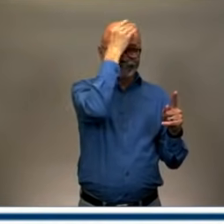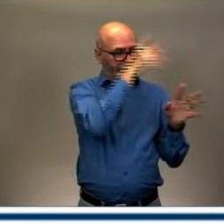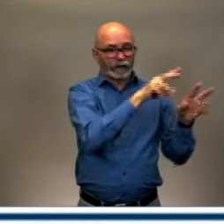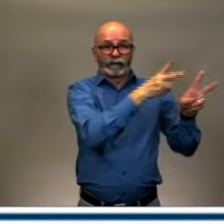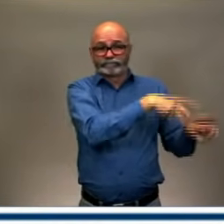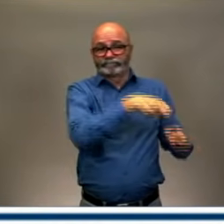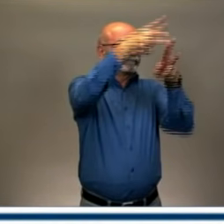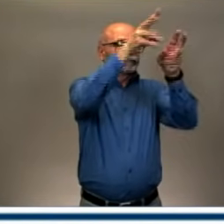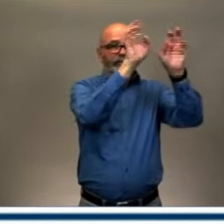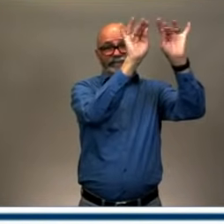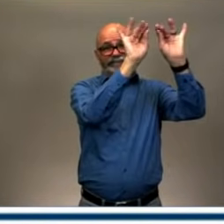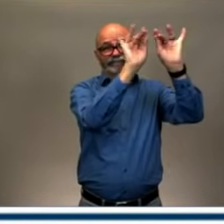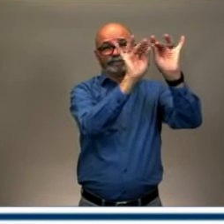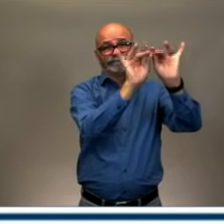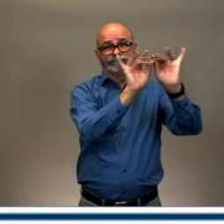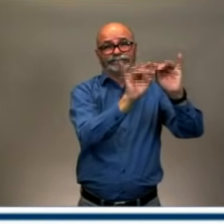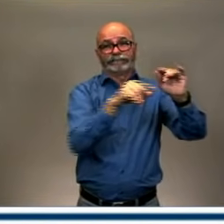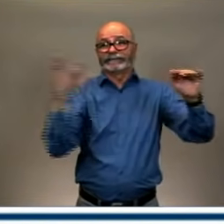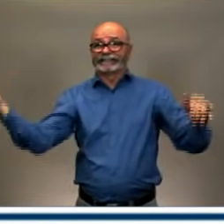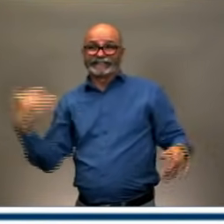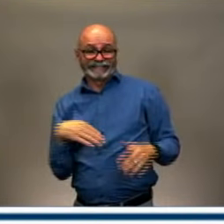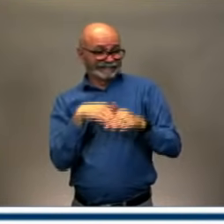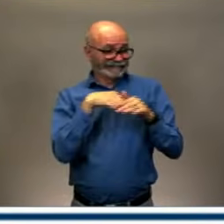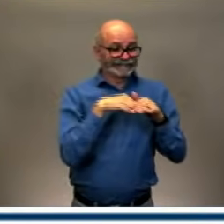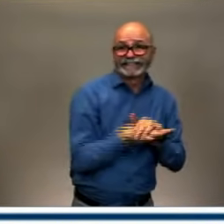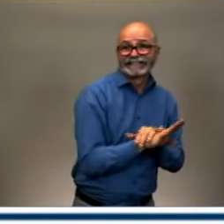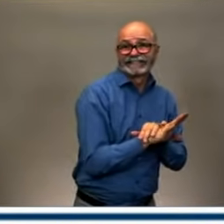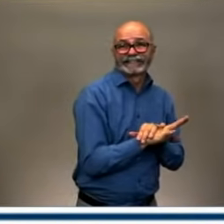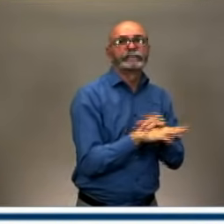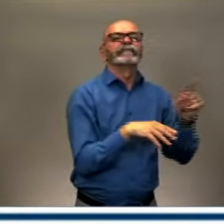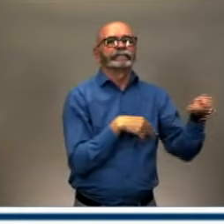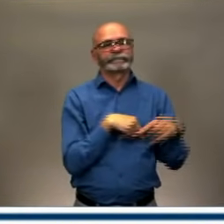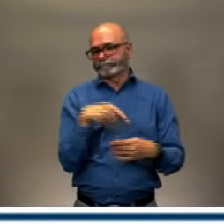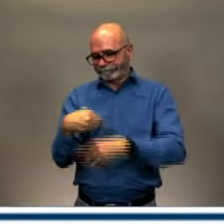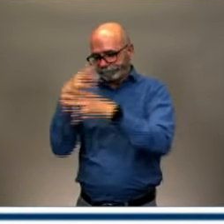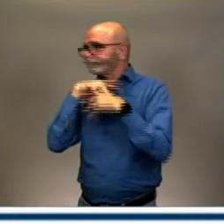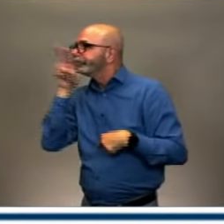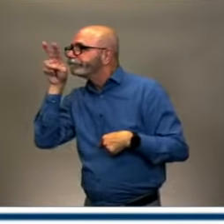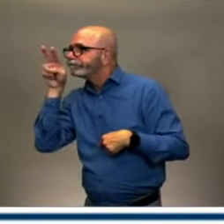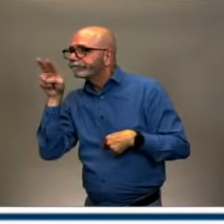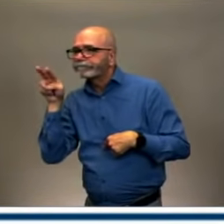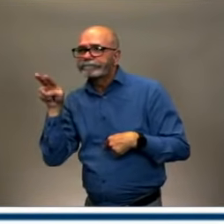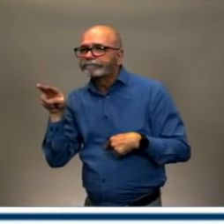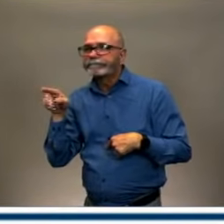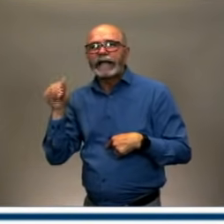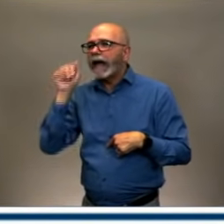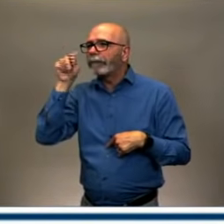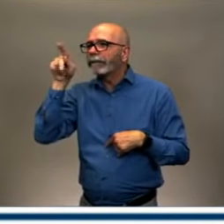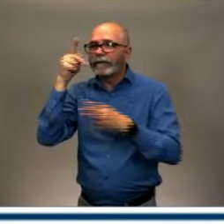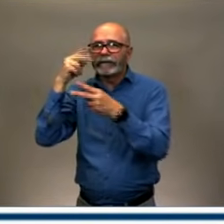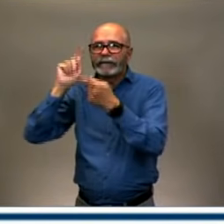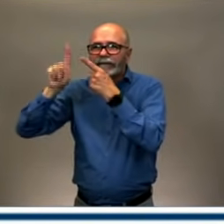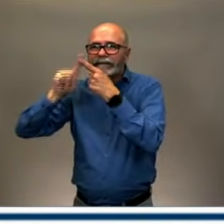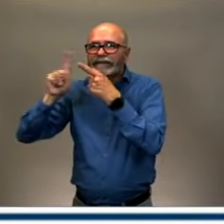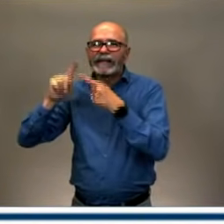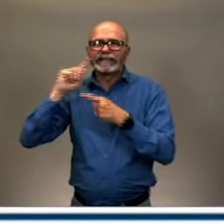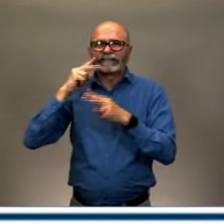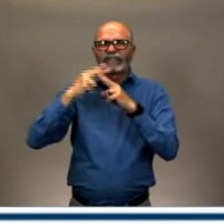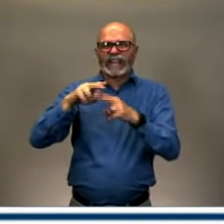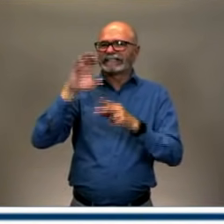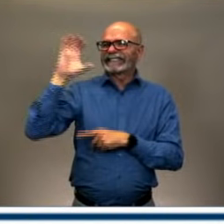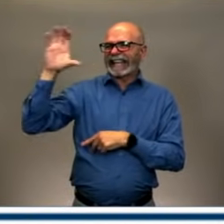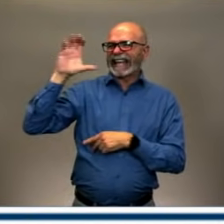clinic, that information can be read from the app into the Can Immunize technology that's at the